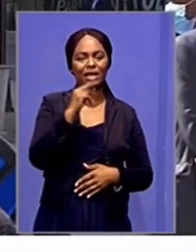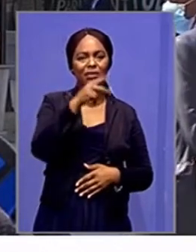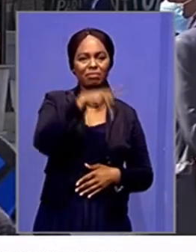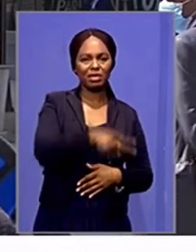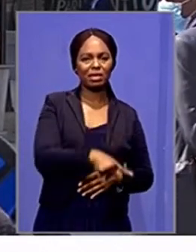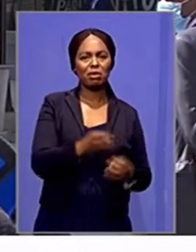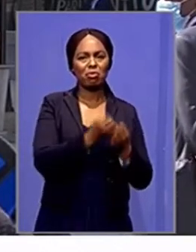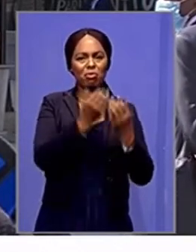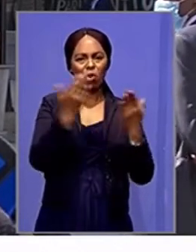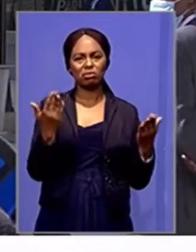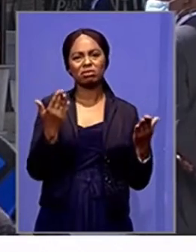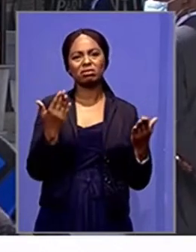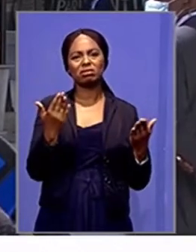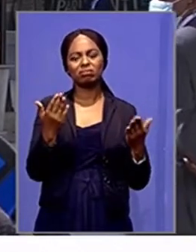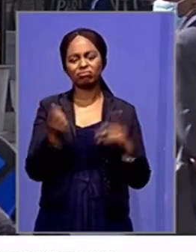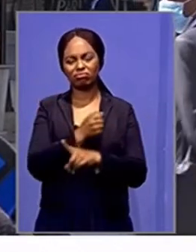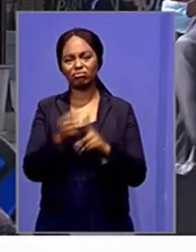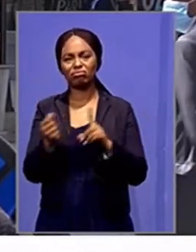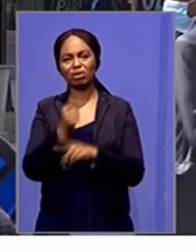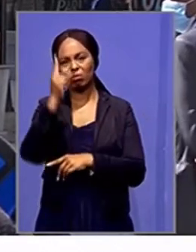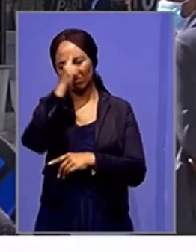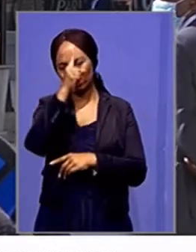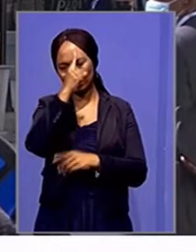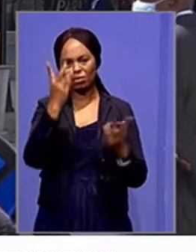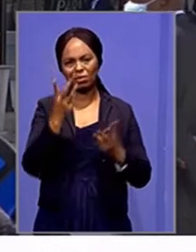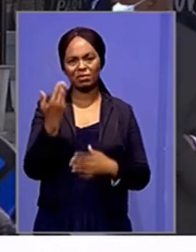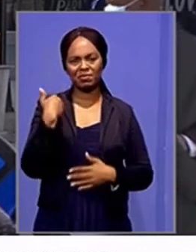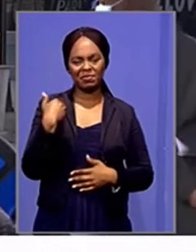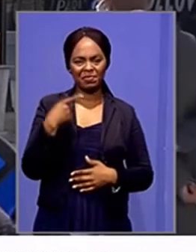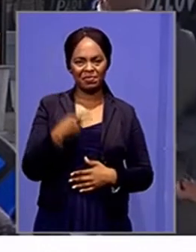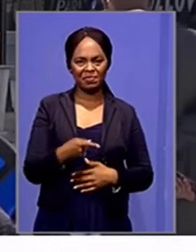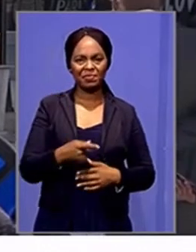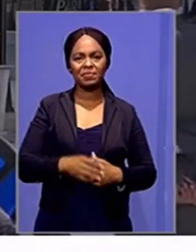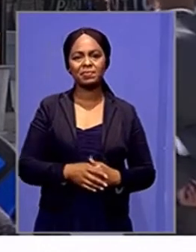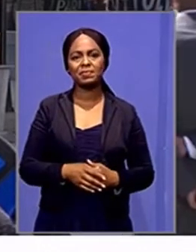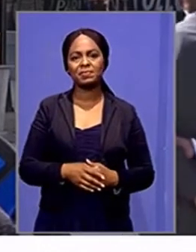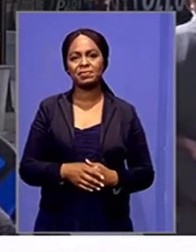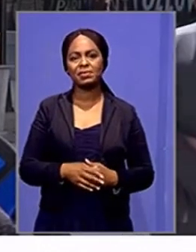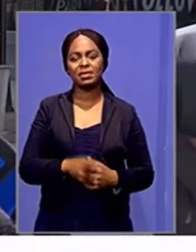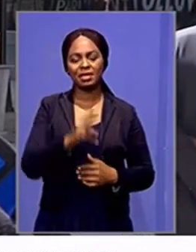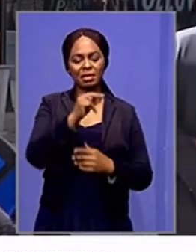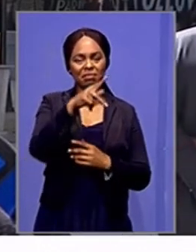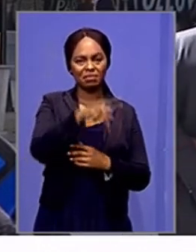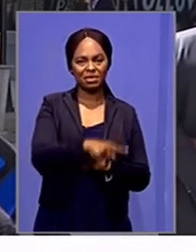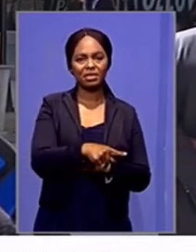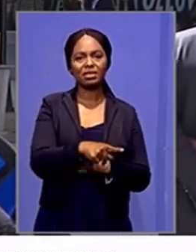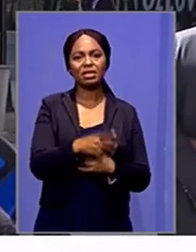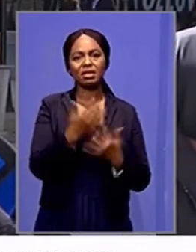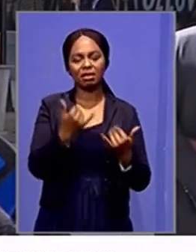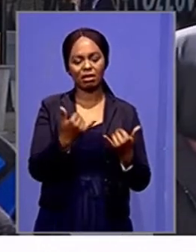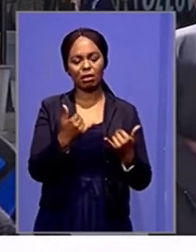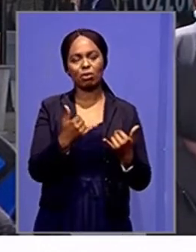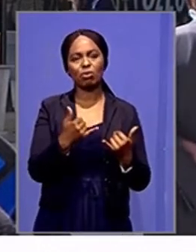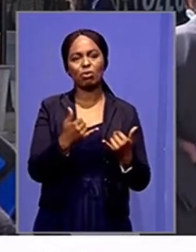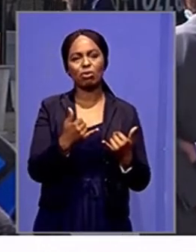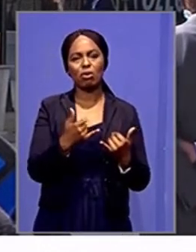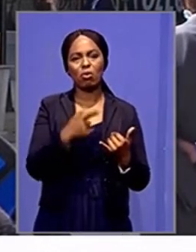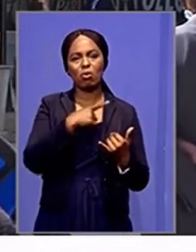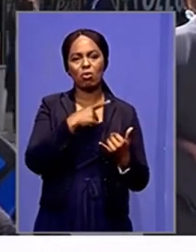discredited in relation to the role that the National Party played in